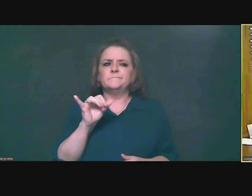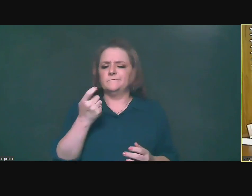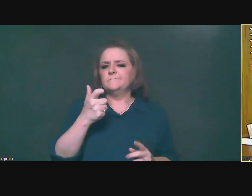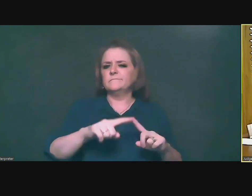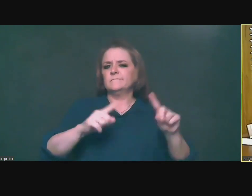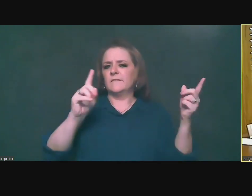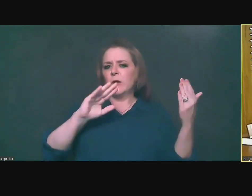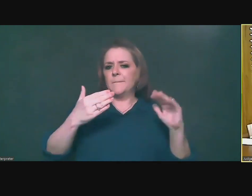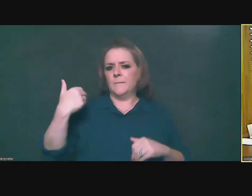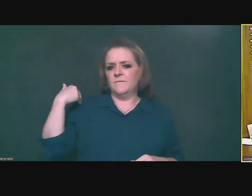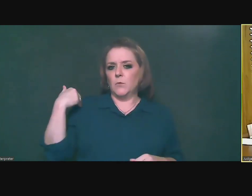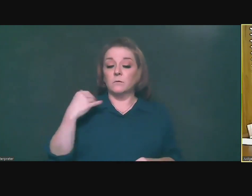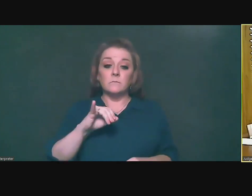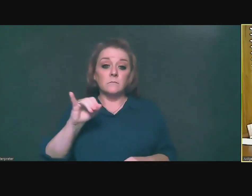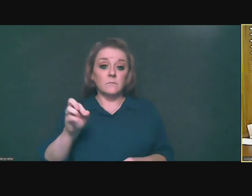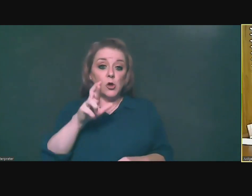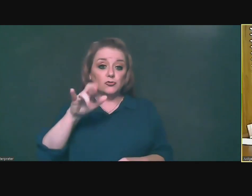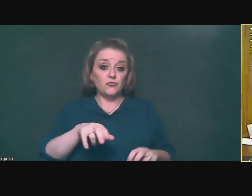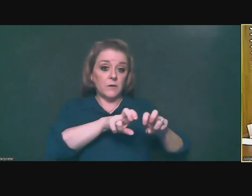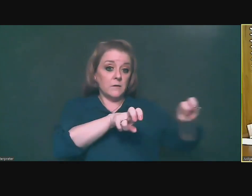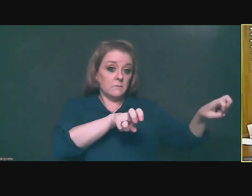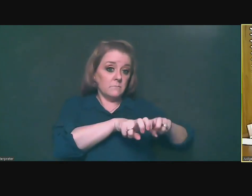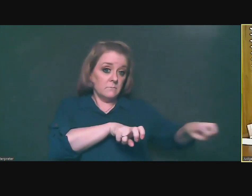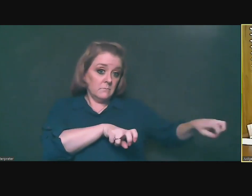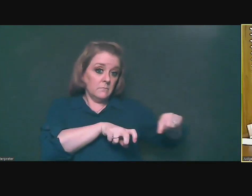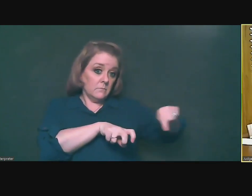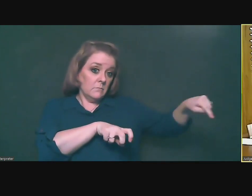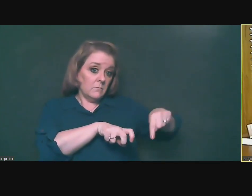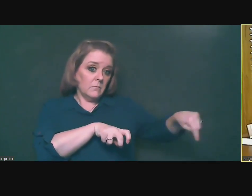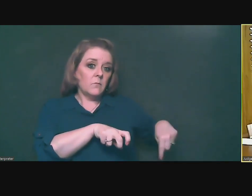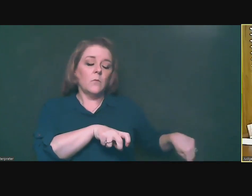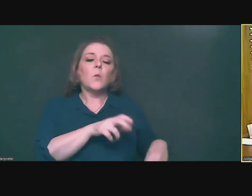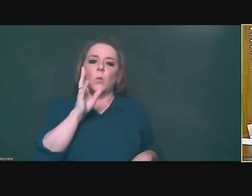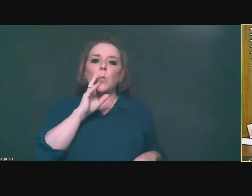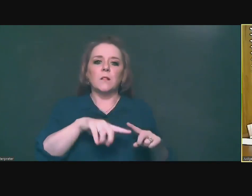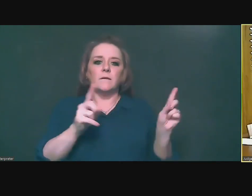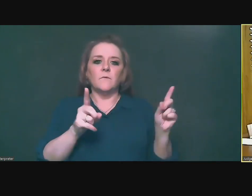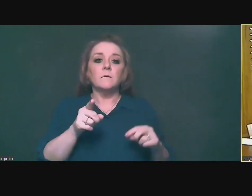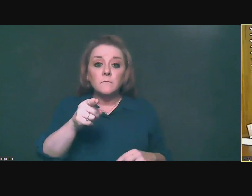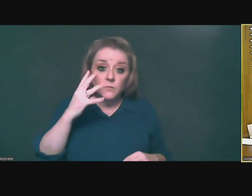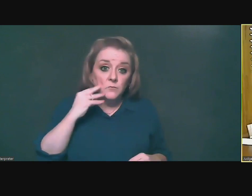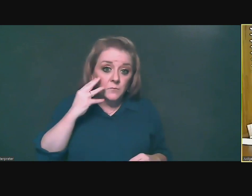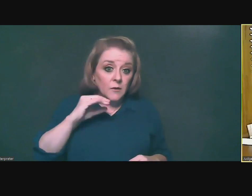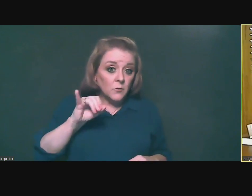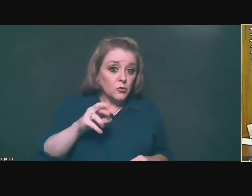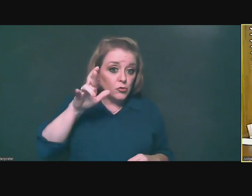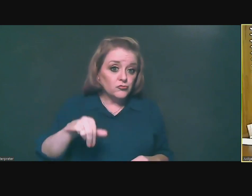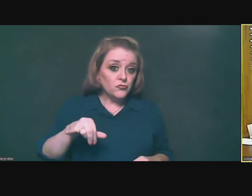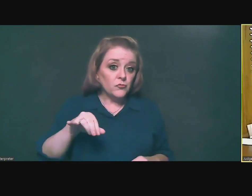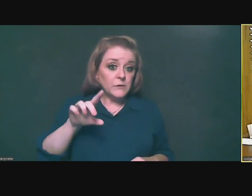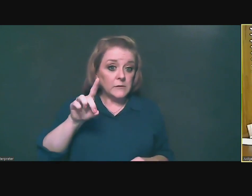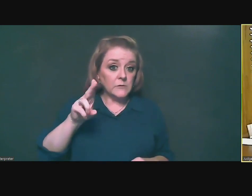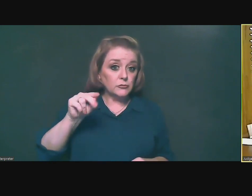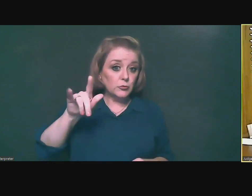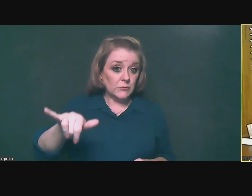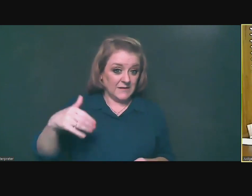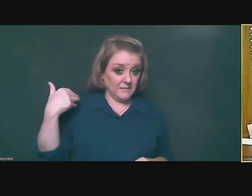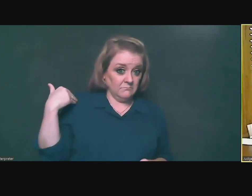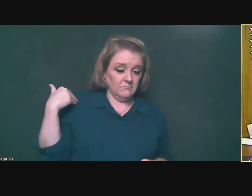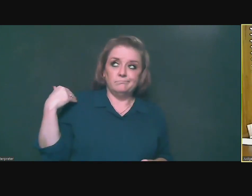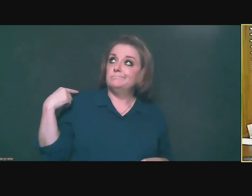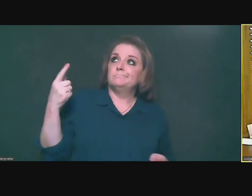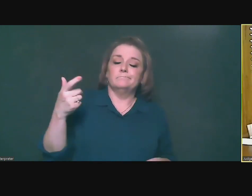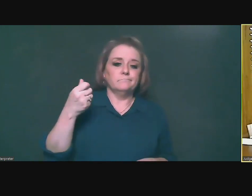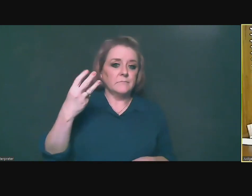Our jury boxes are going to look a lot different. If you've served on a jury in Lubbock County over the past few